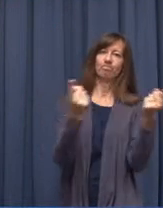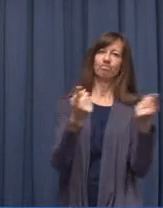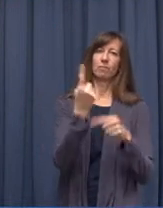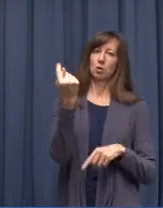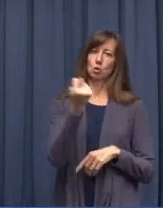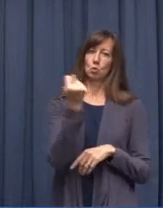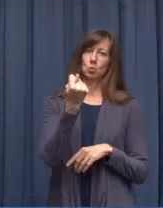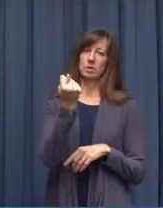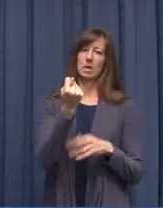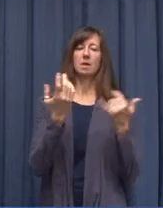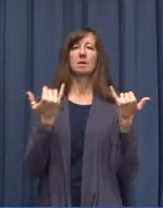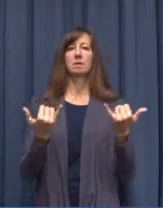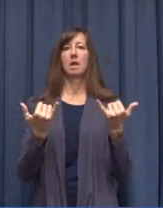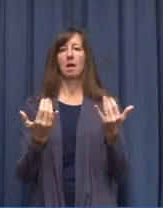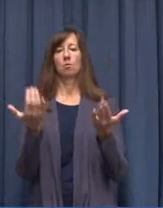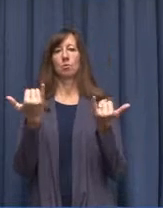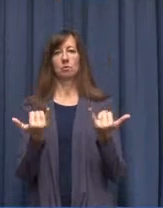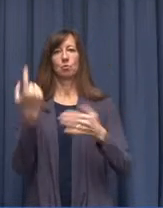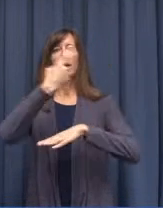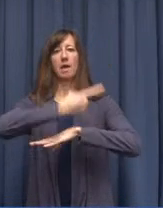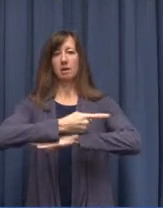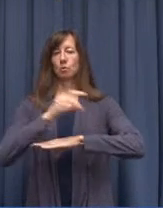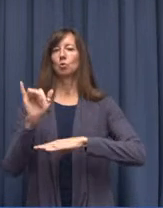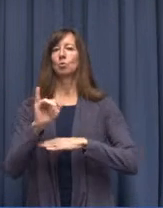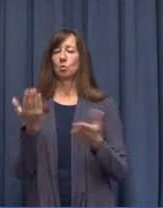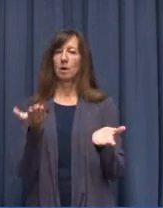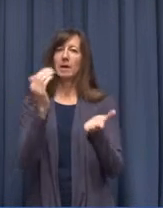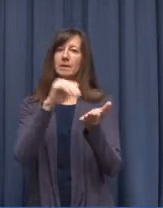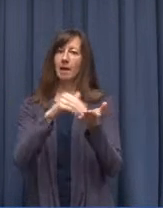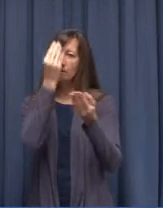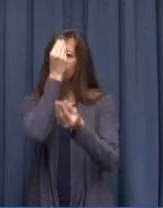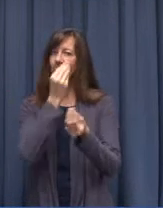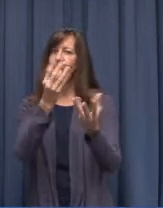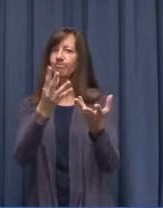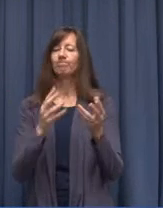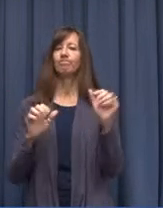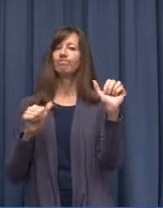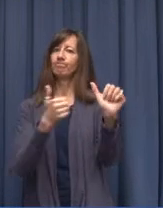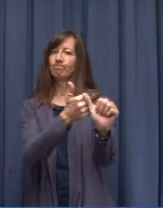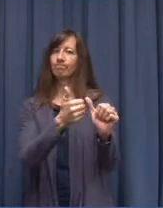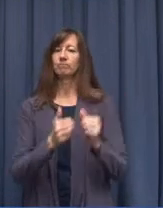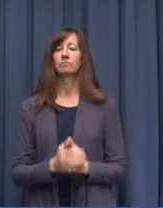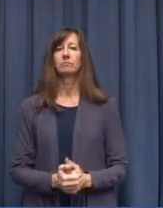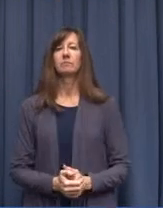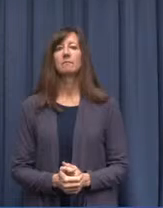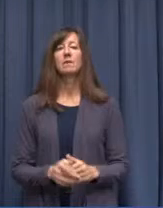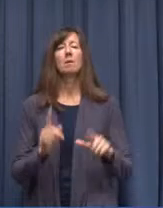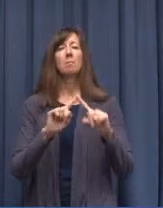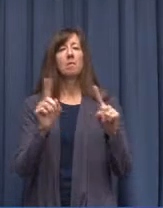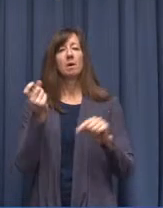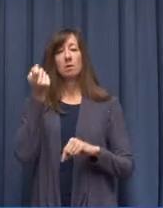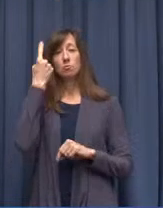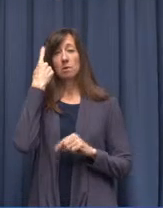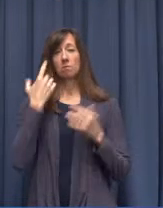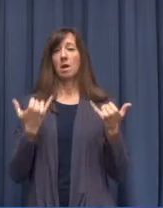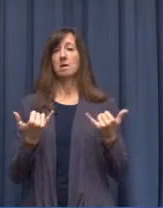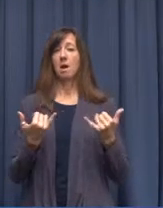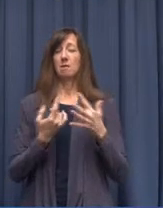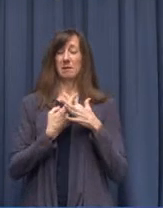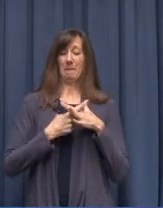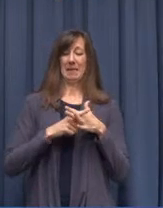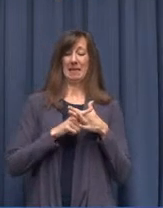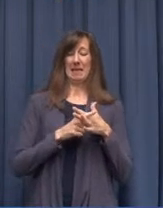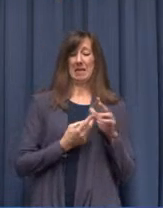that data. But again, I really think, given that we are at the beginning of a